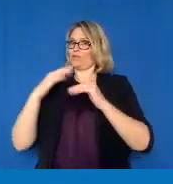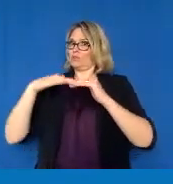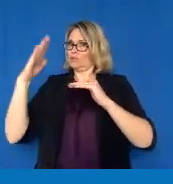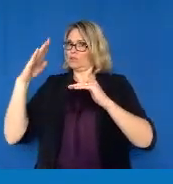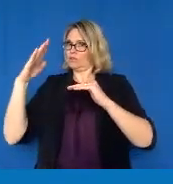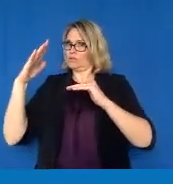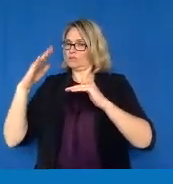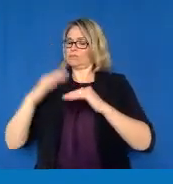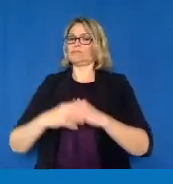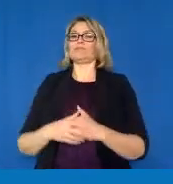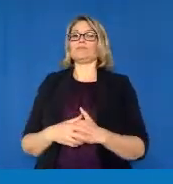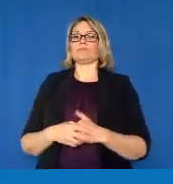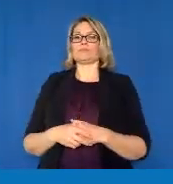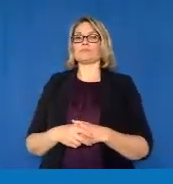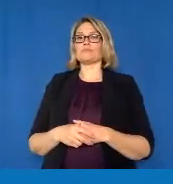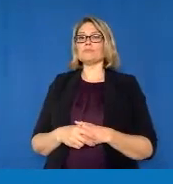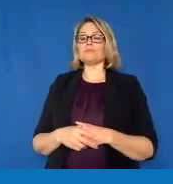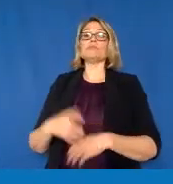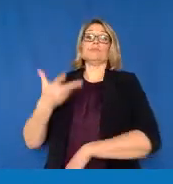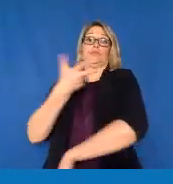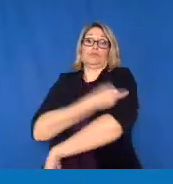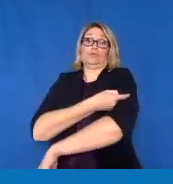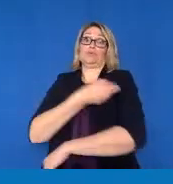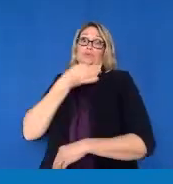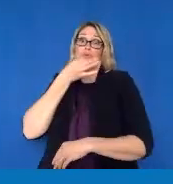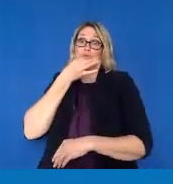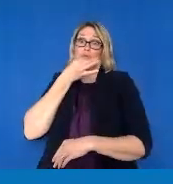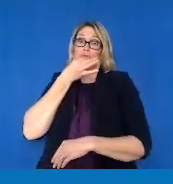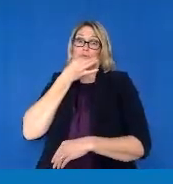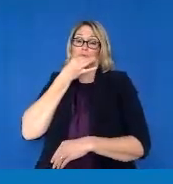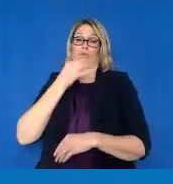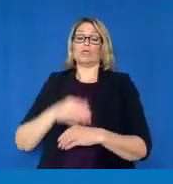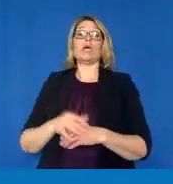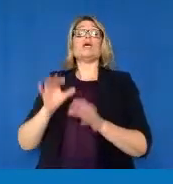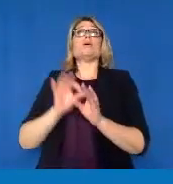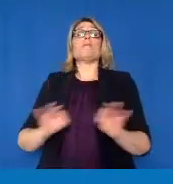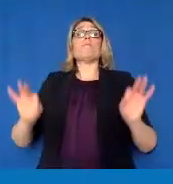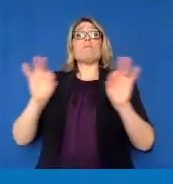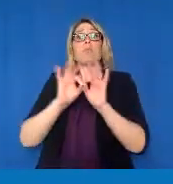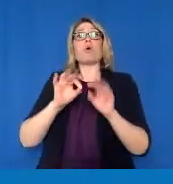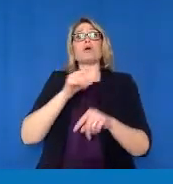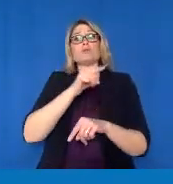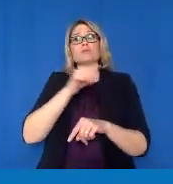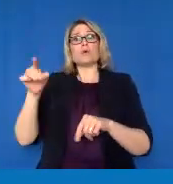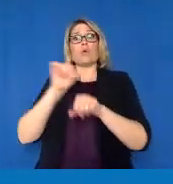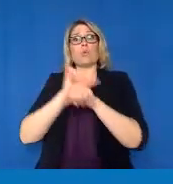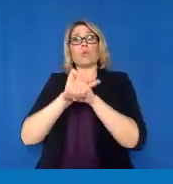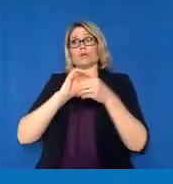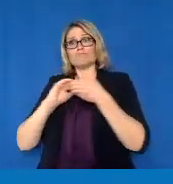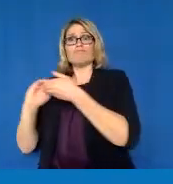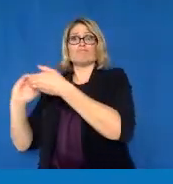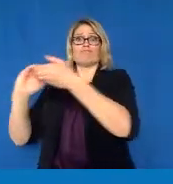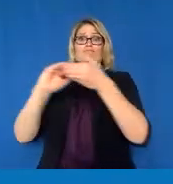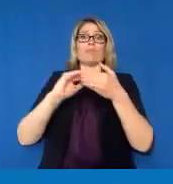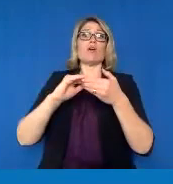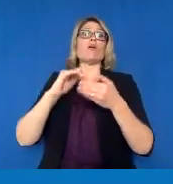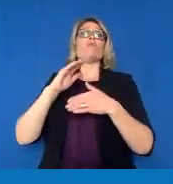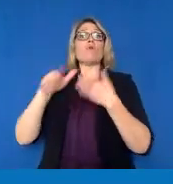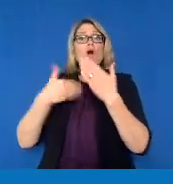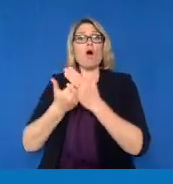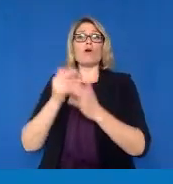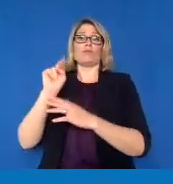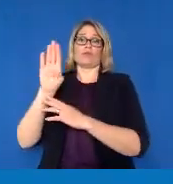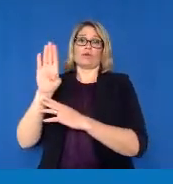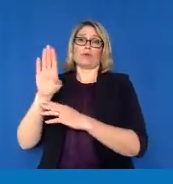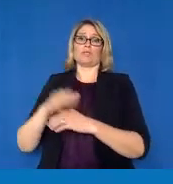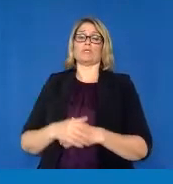And so this vaccination will be done shortly. It is very important for us to have the cooperation from all New Brunswickers. Adam